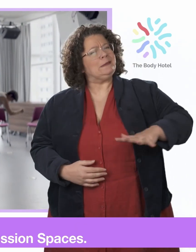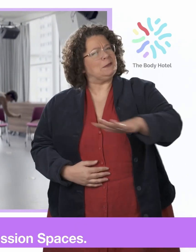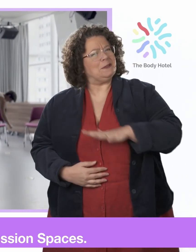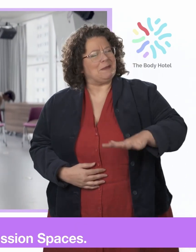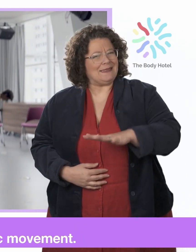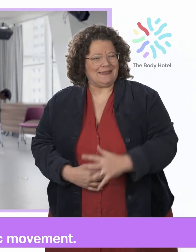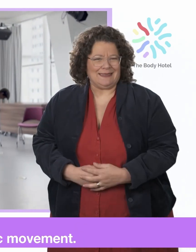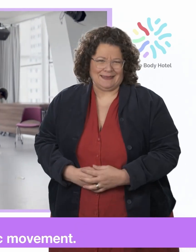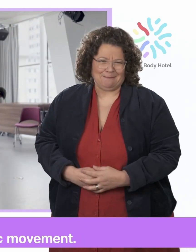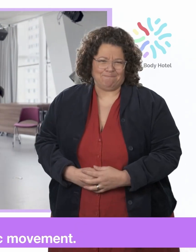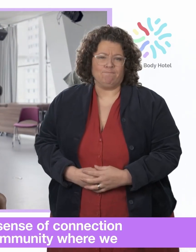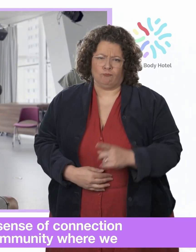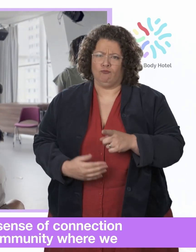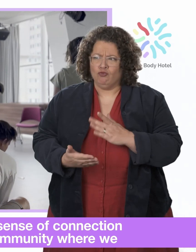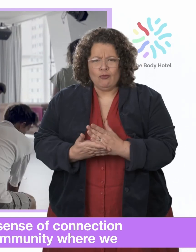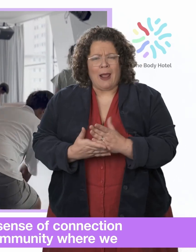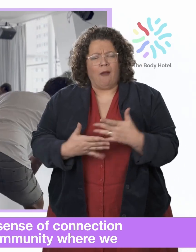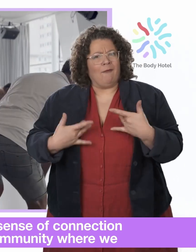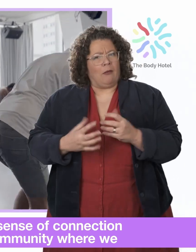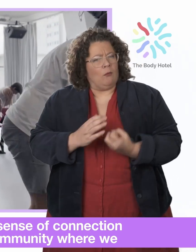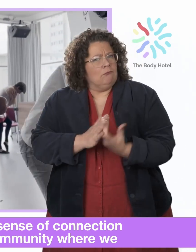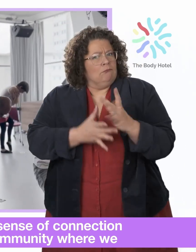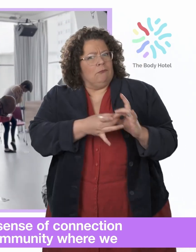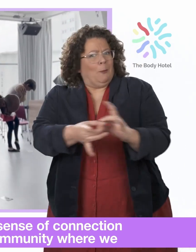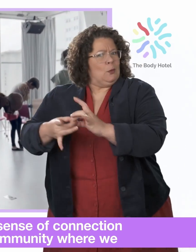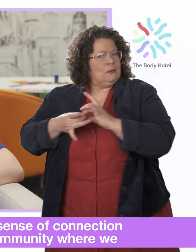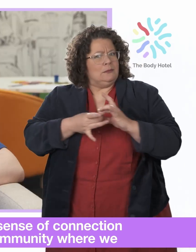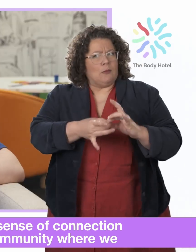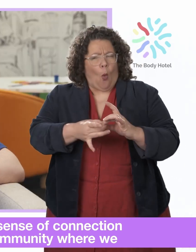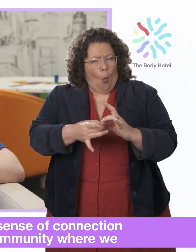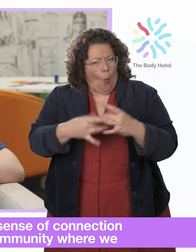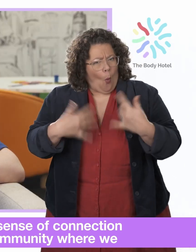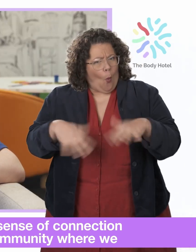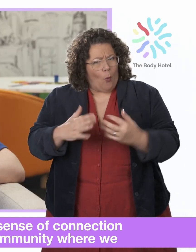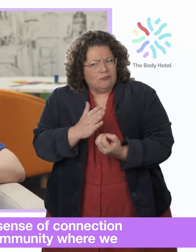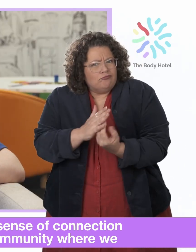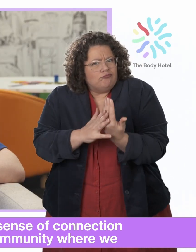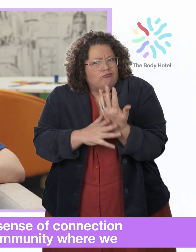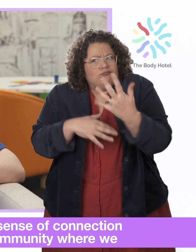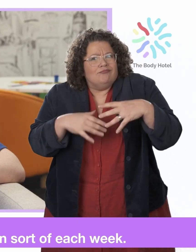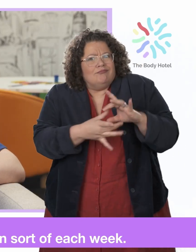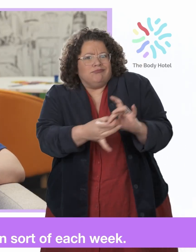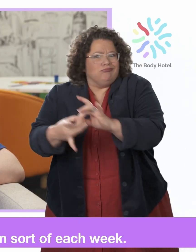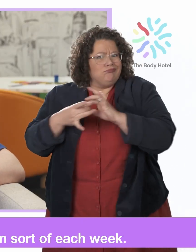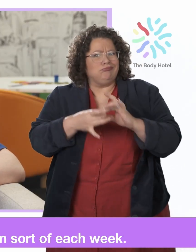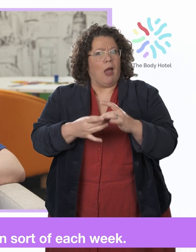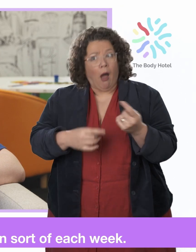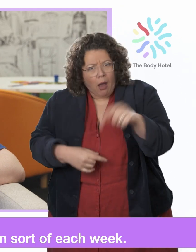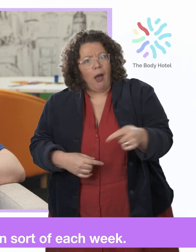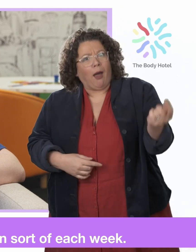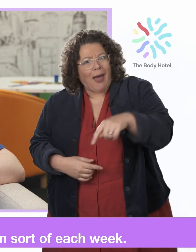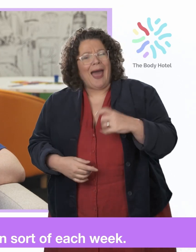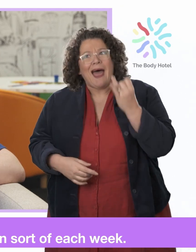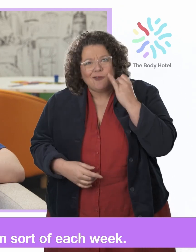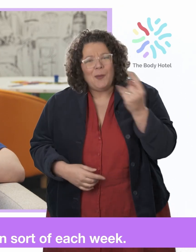spaces, exploring authentic movement. There was that real great sense of connection, and we really built this community where we had returning